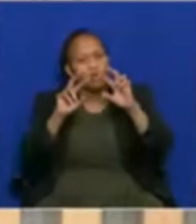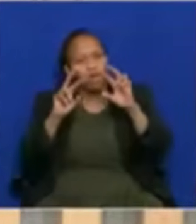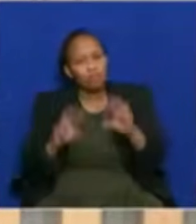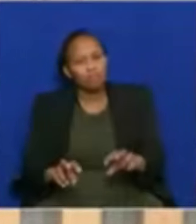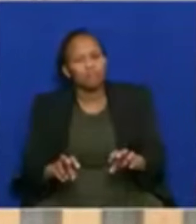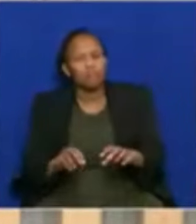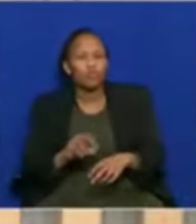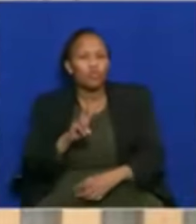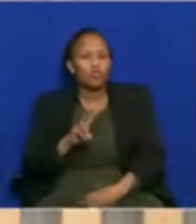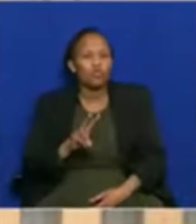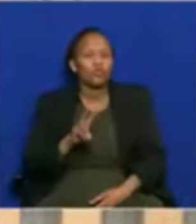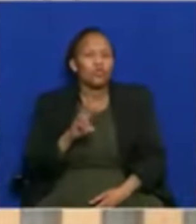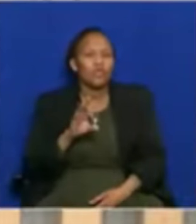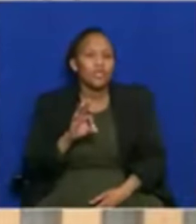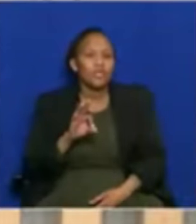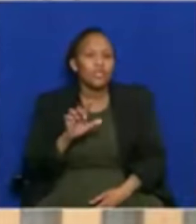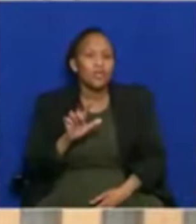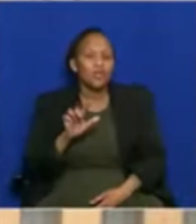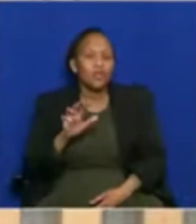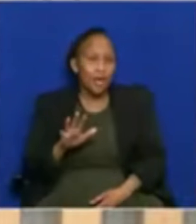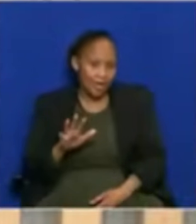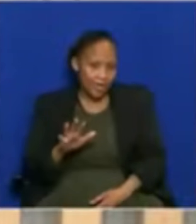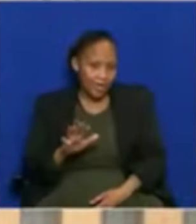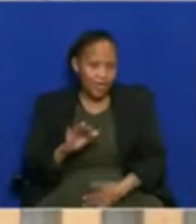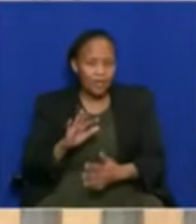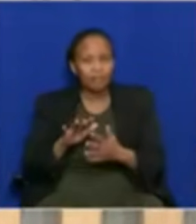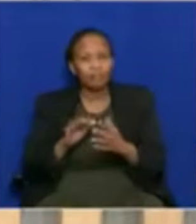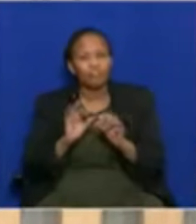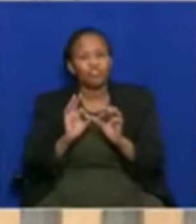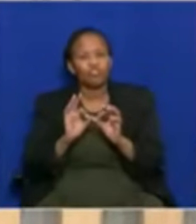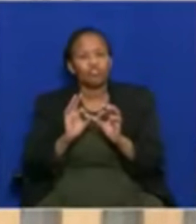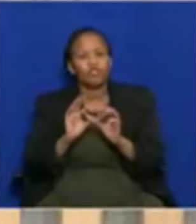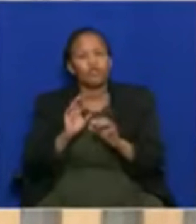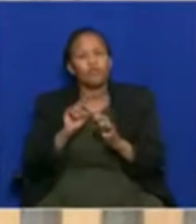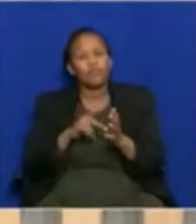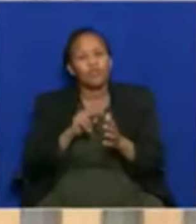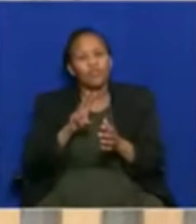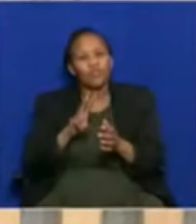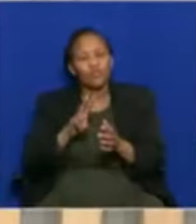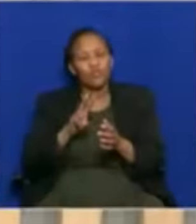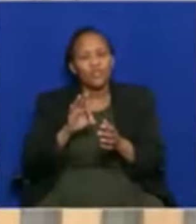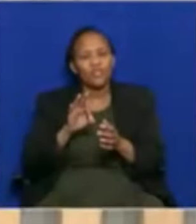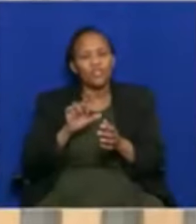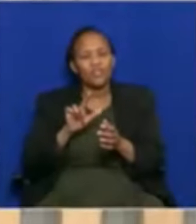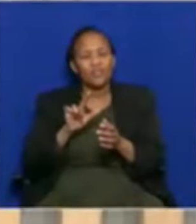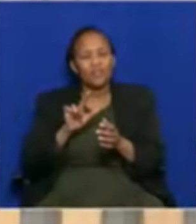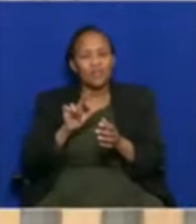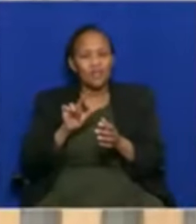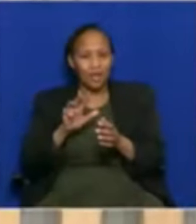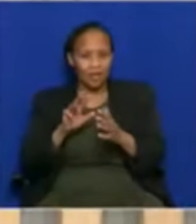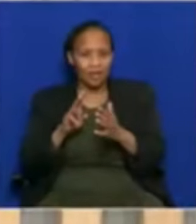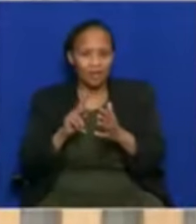the tail end. Page 2379. It's file what?